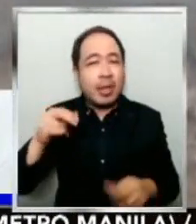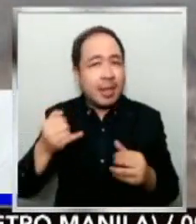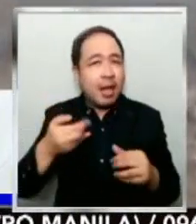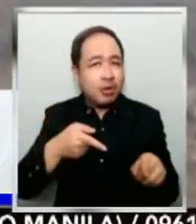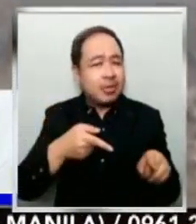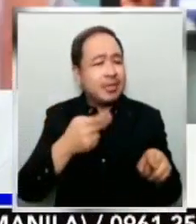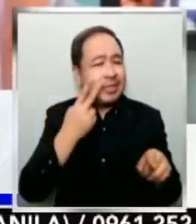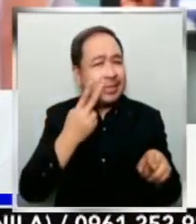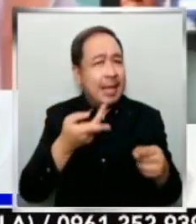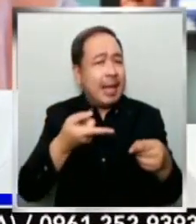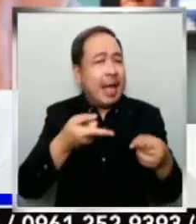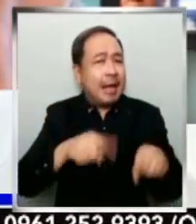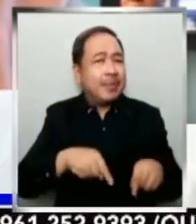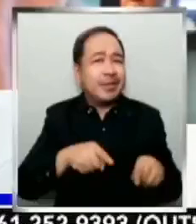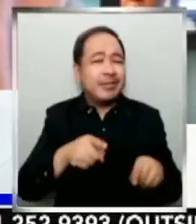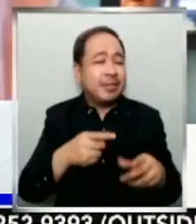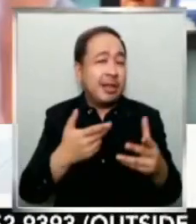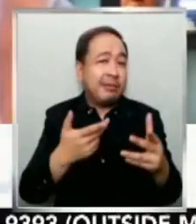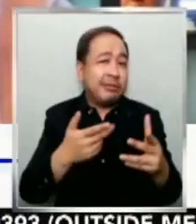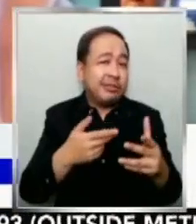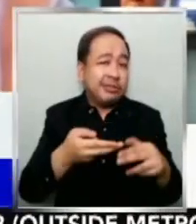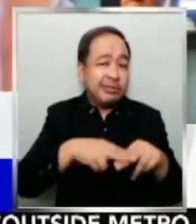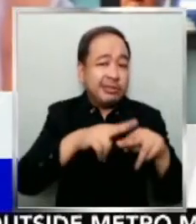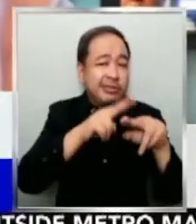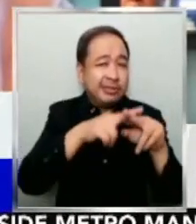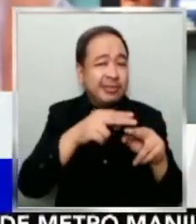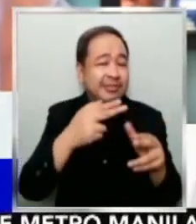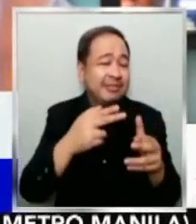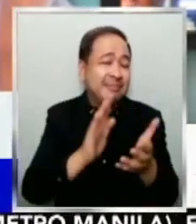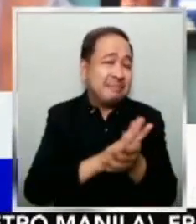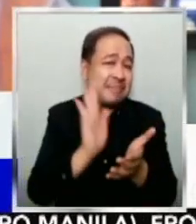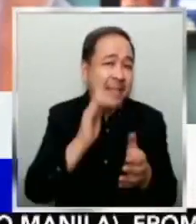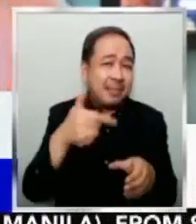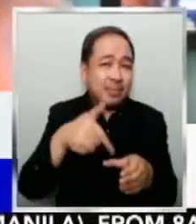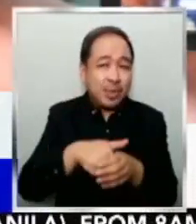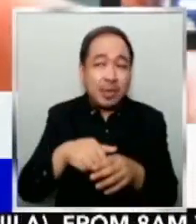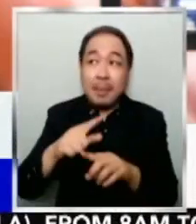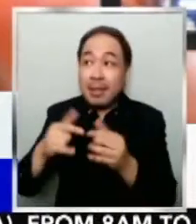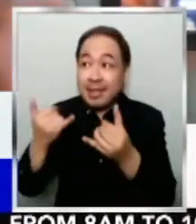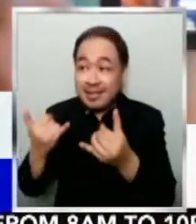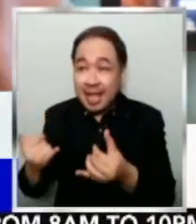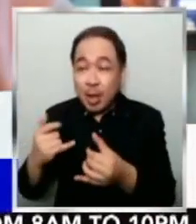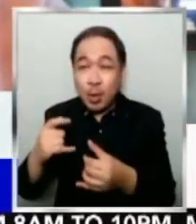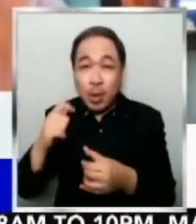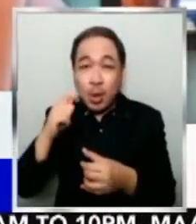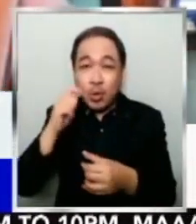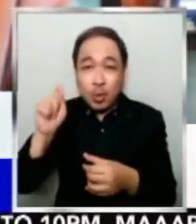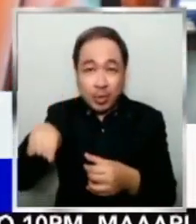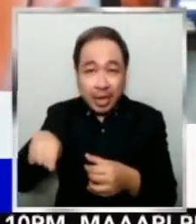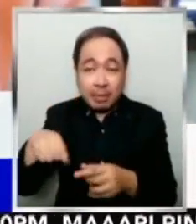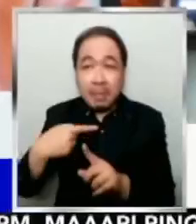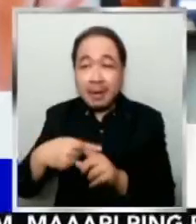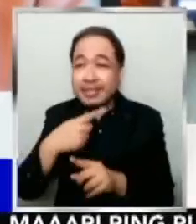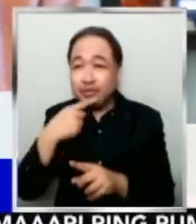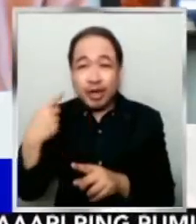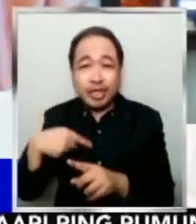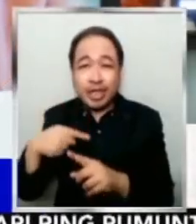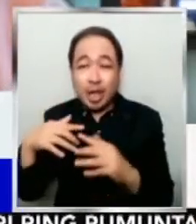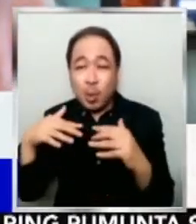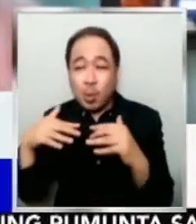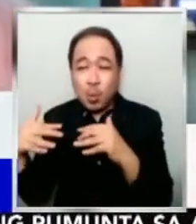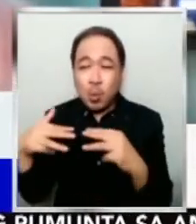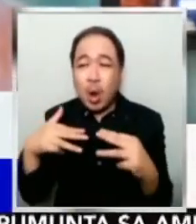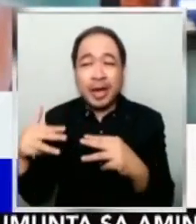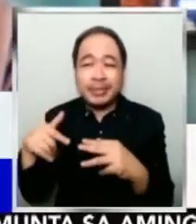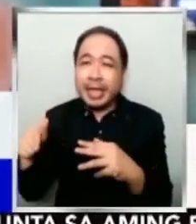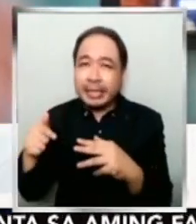at Ukraine. If war does erupt in between the two and the whole world gets into this, commodity prices